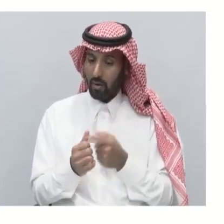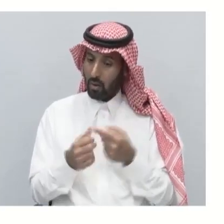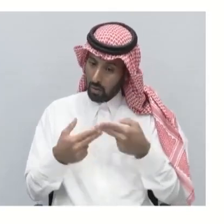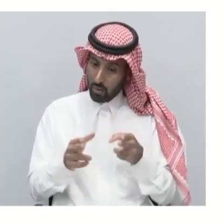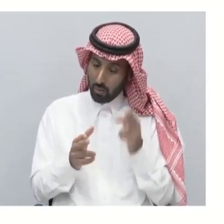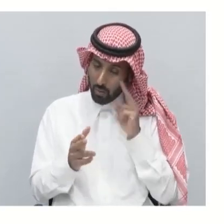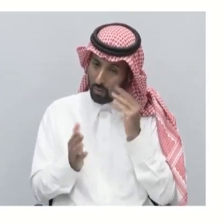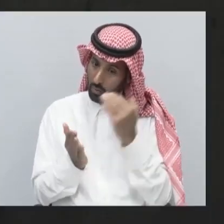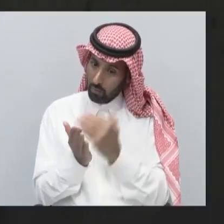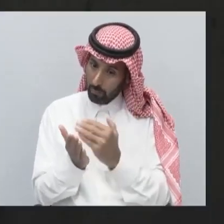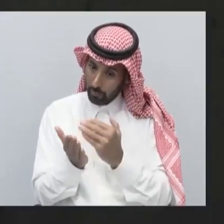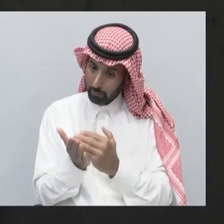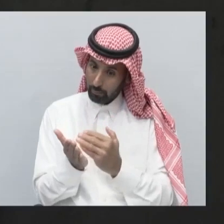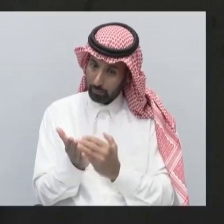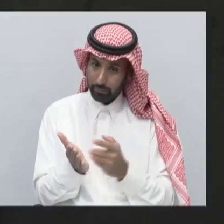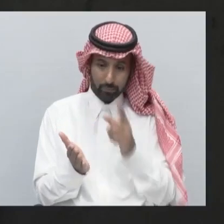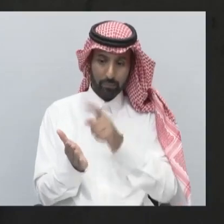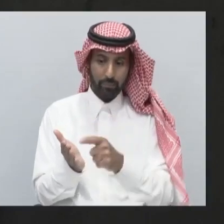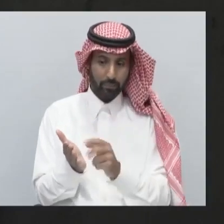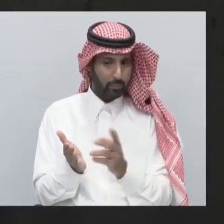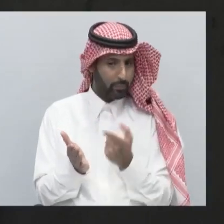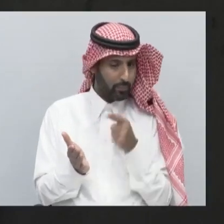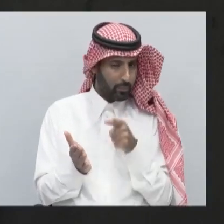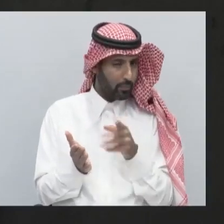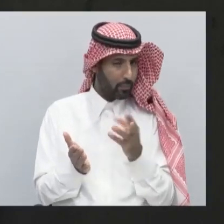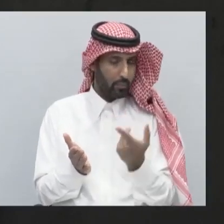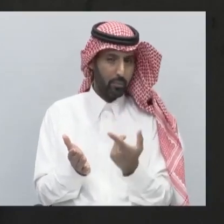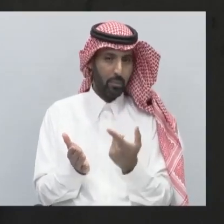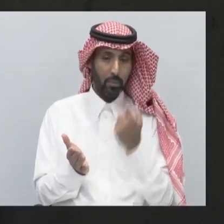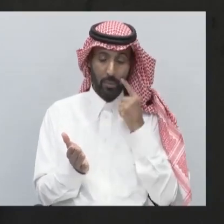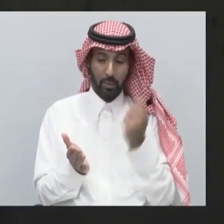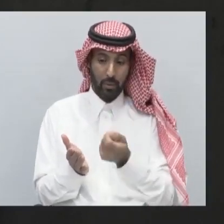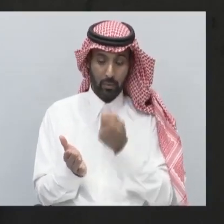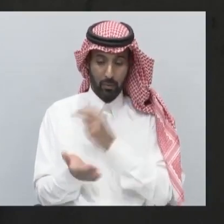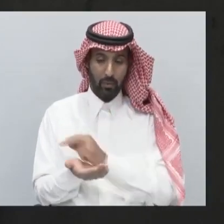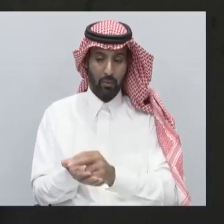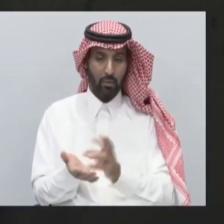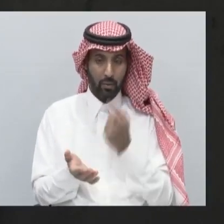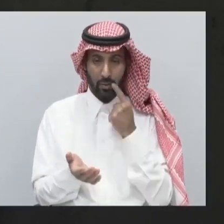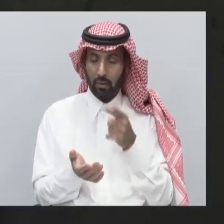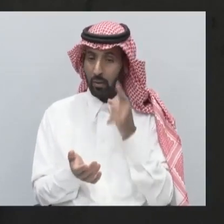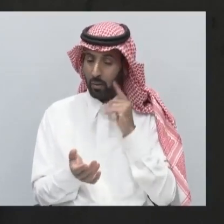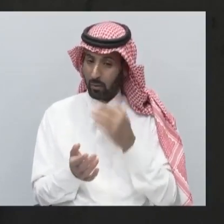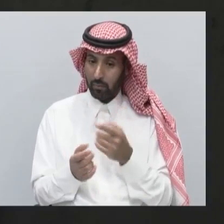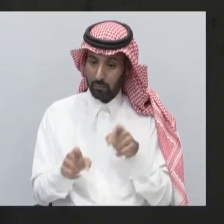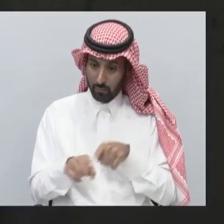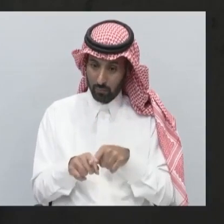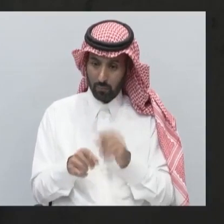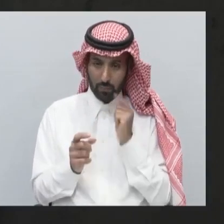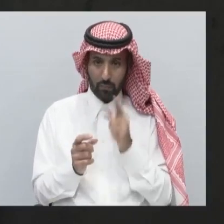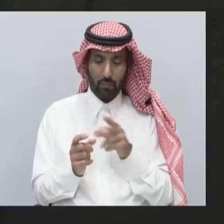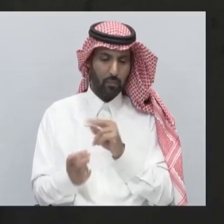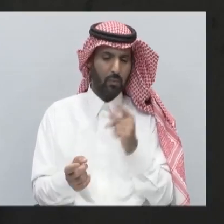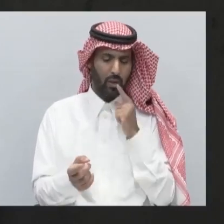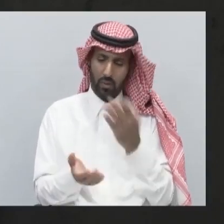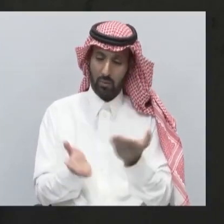is the idea of planning. The question had planned it for you. We're going to write an email, informal one, and it is actually